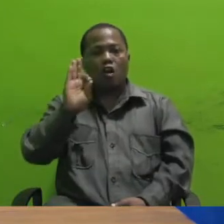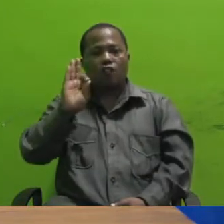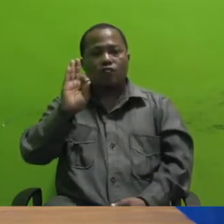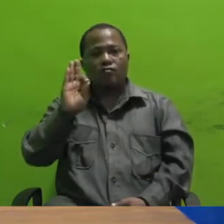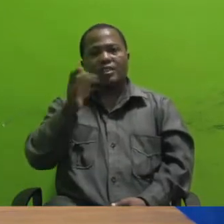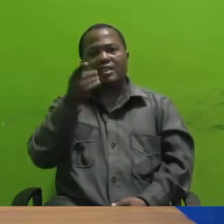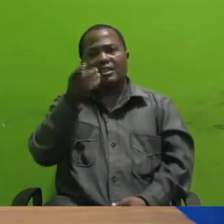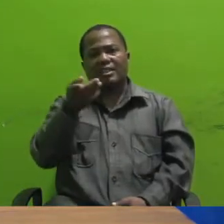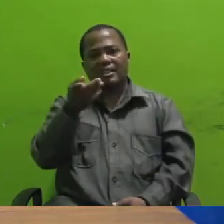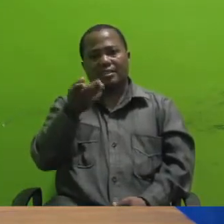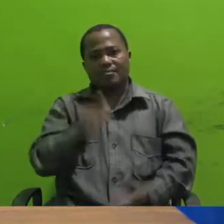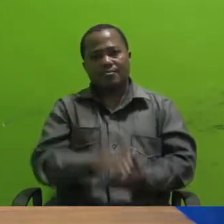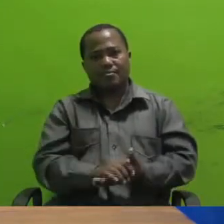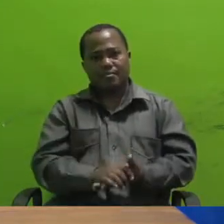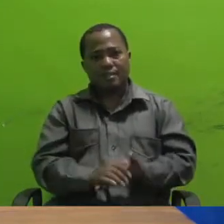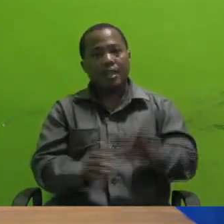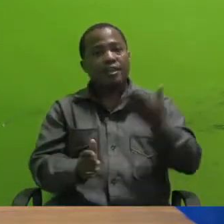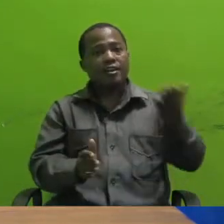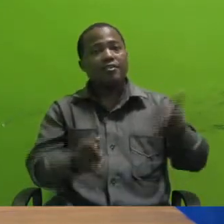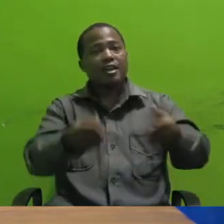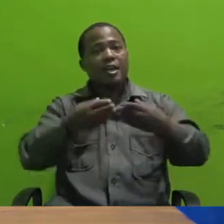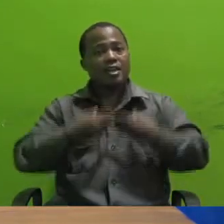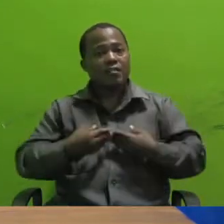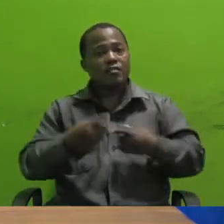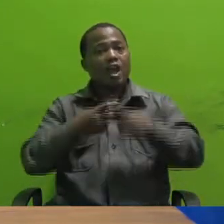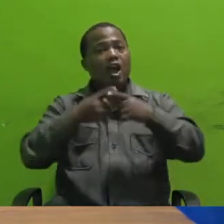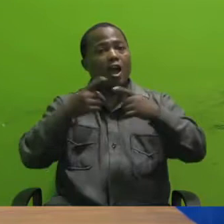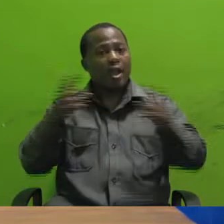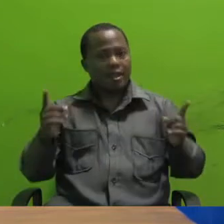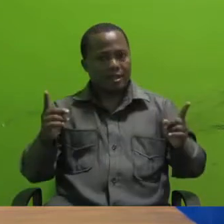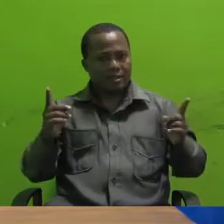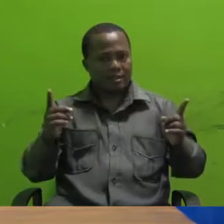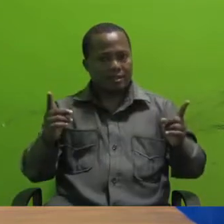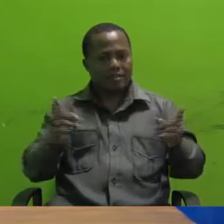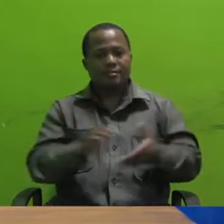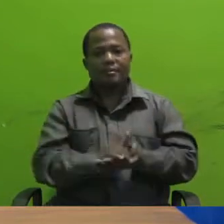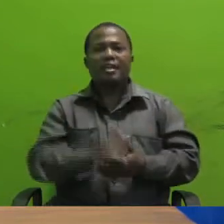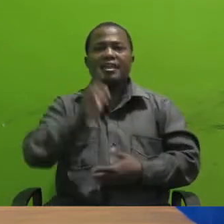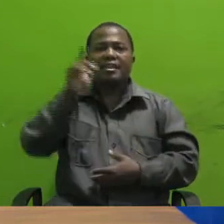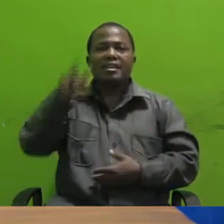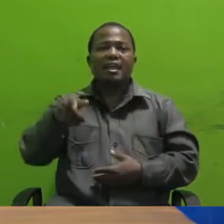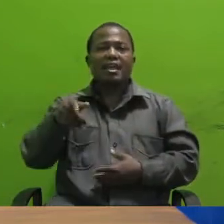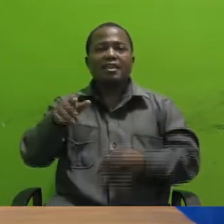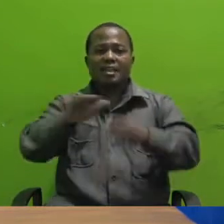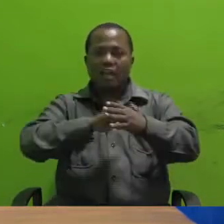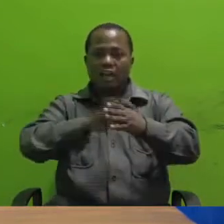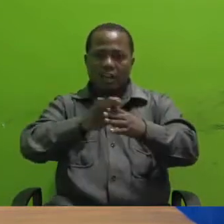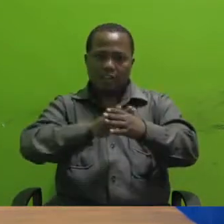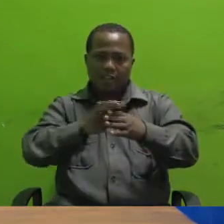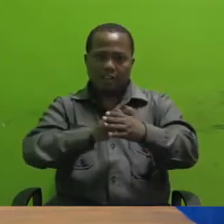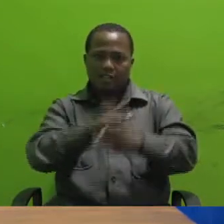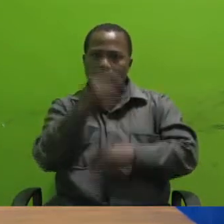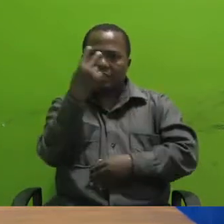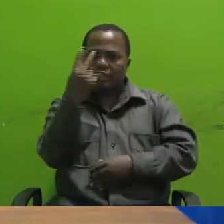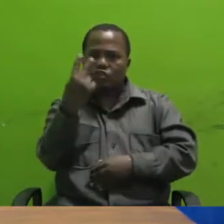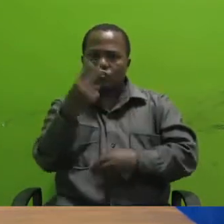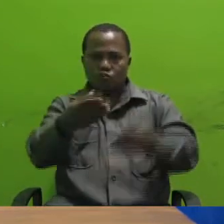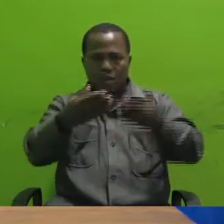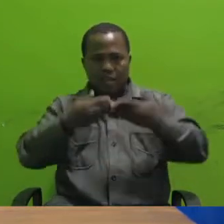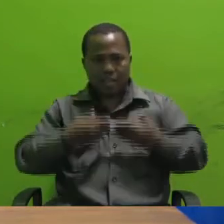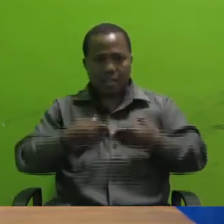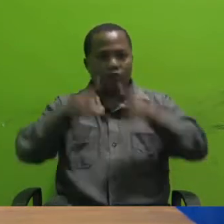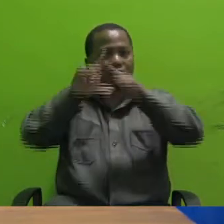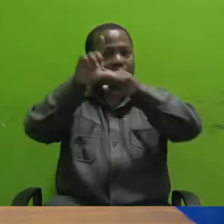cosine of theta. But here we have been given different angles, but there is a relation between the two given